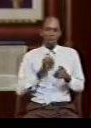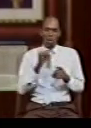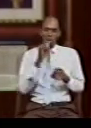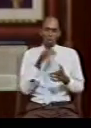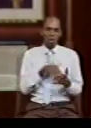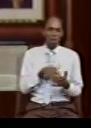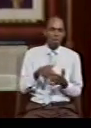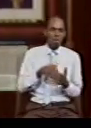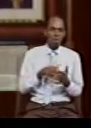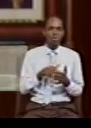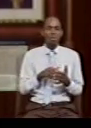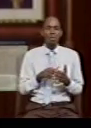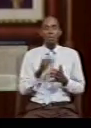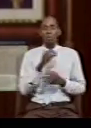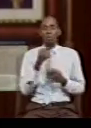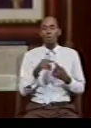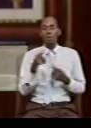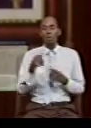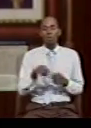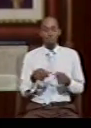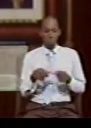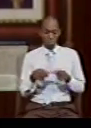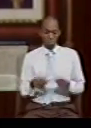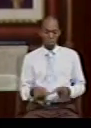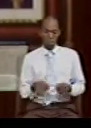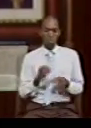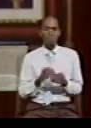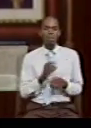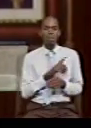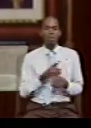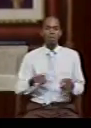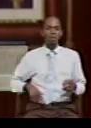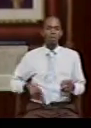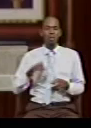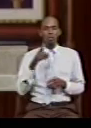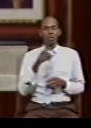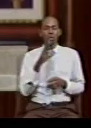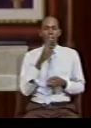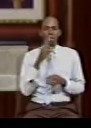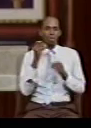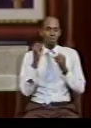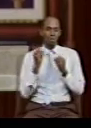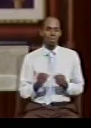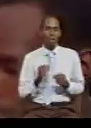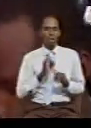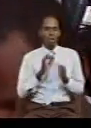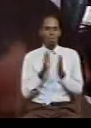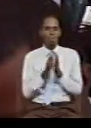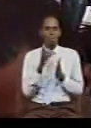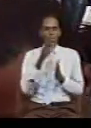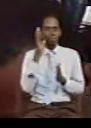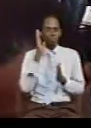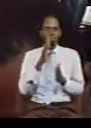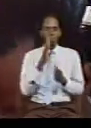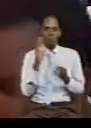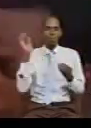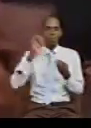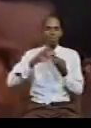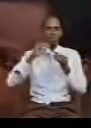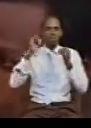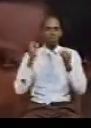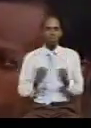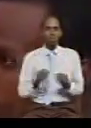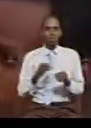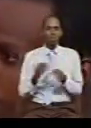remain in the Lord, you're strong. And I pray today you'll be stronger.